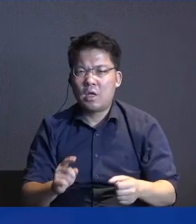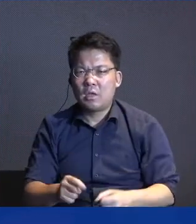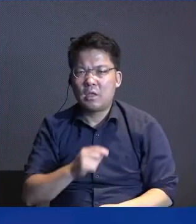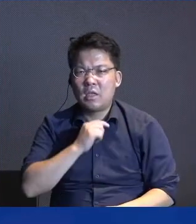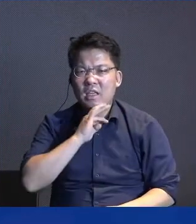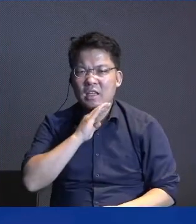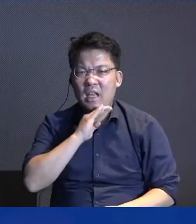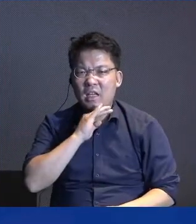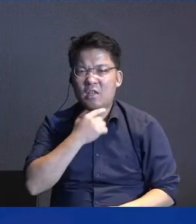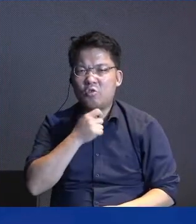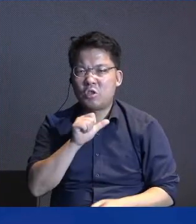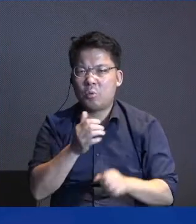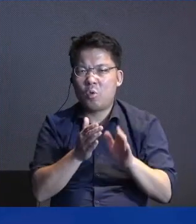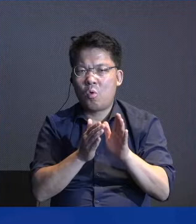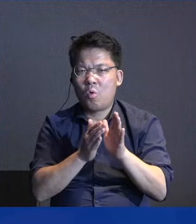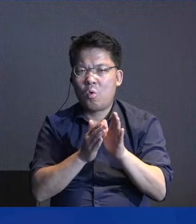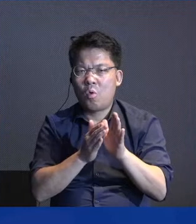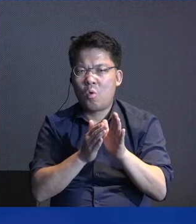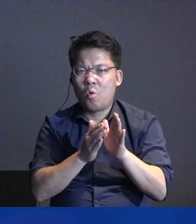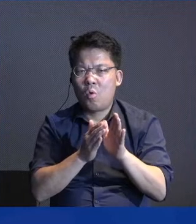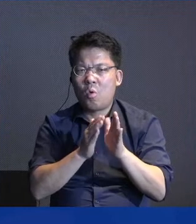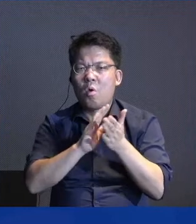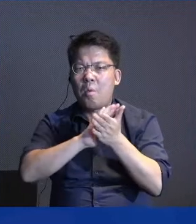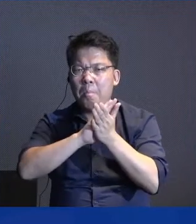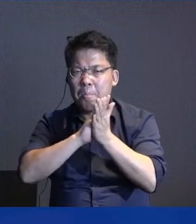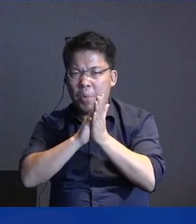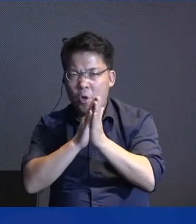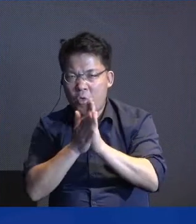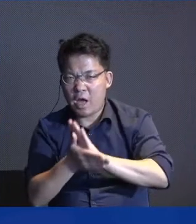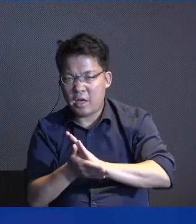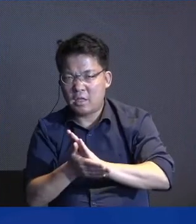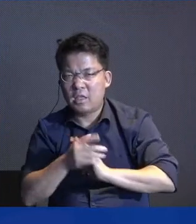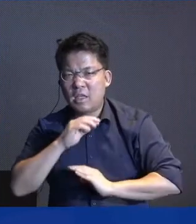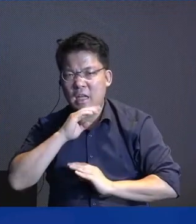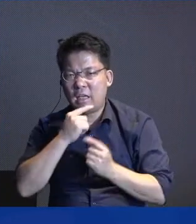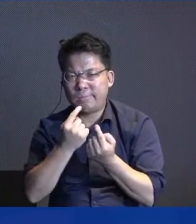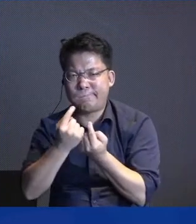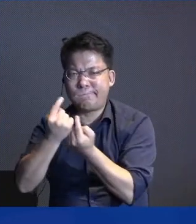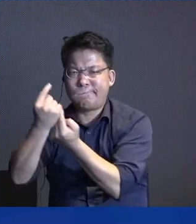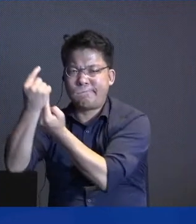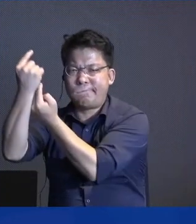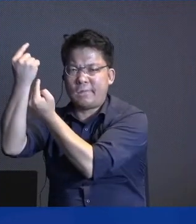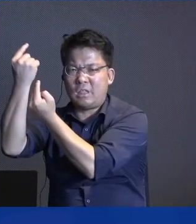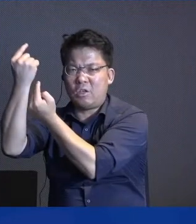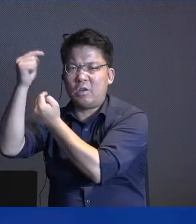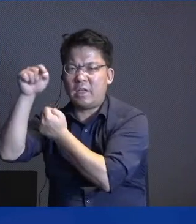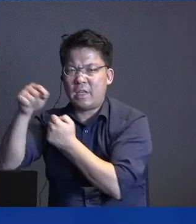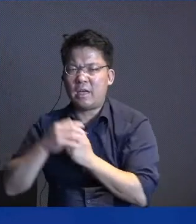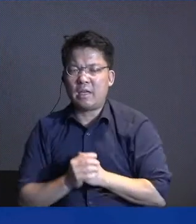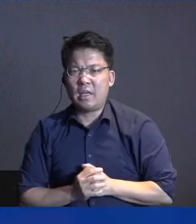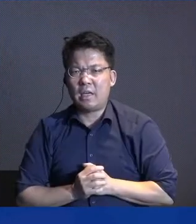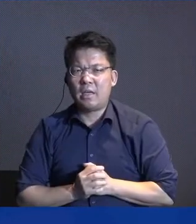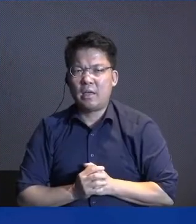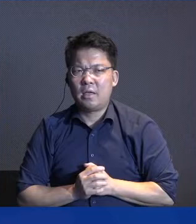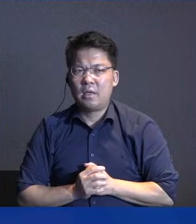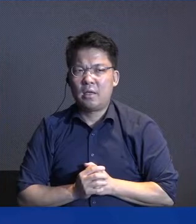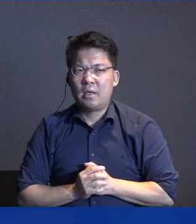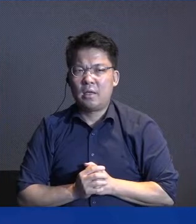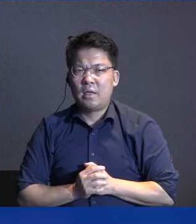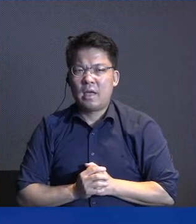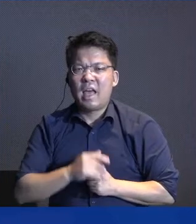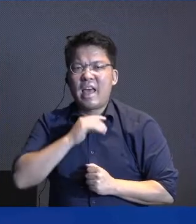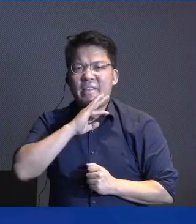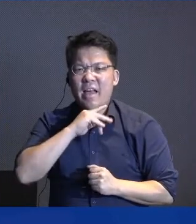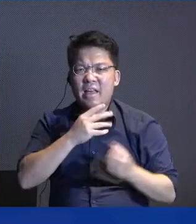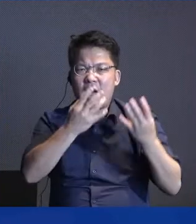as isolated concept to aging as a lifelong process. And this shift of perspective